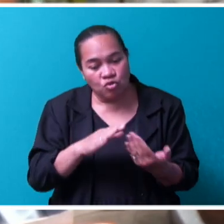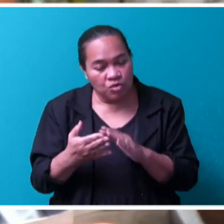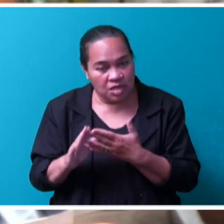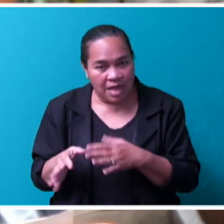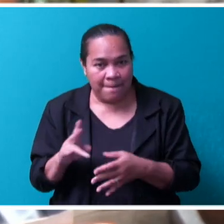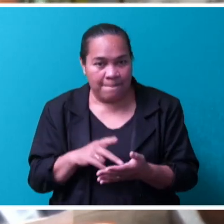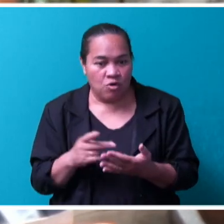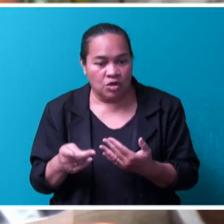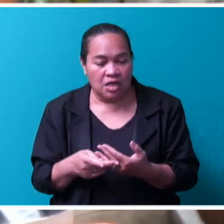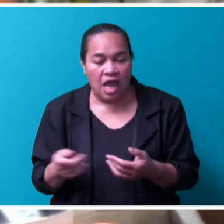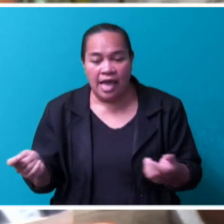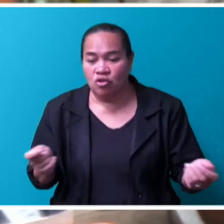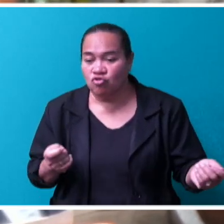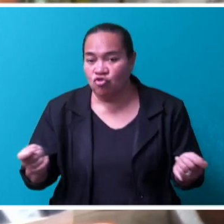coordinate